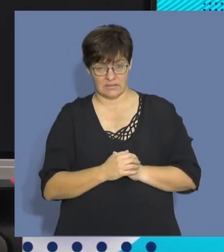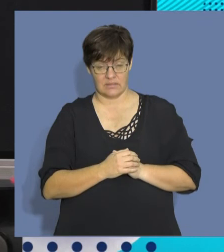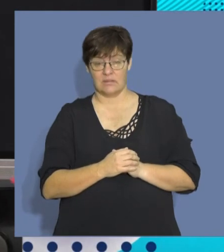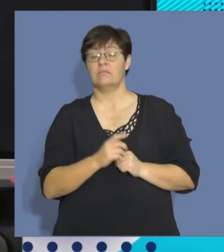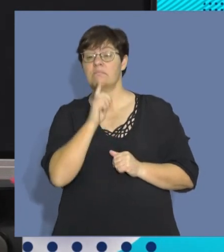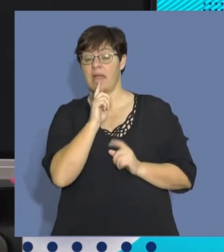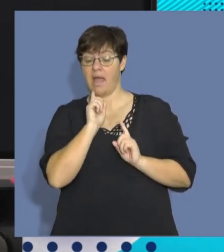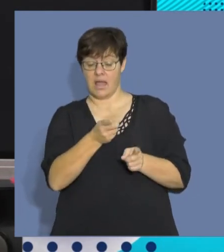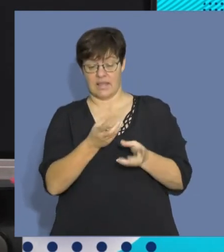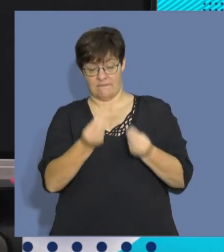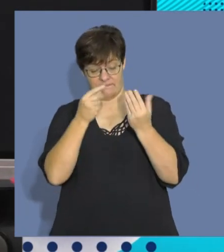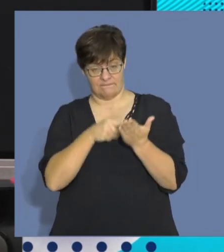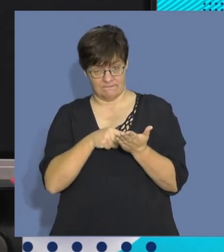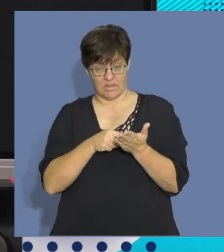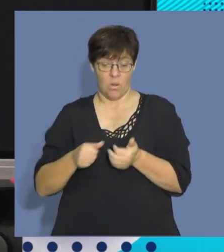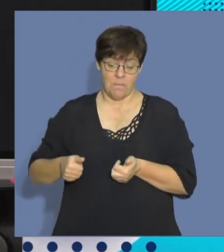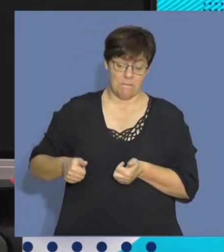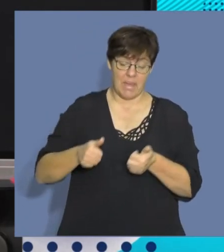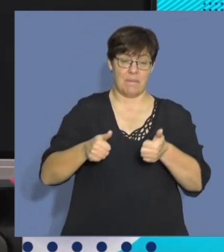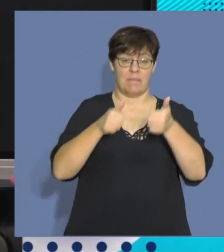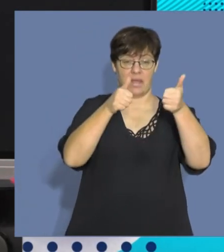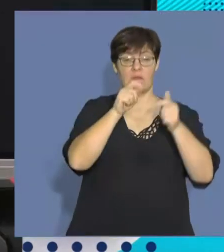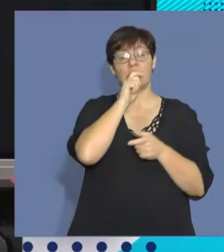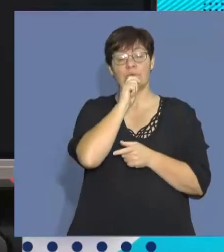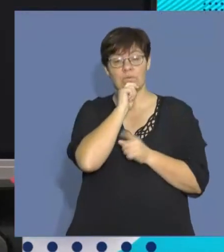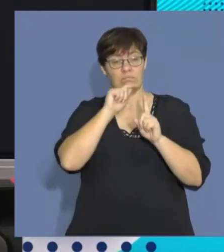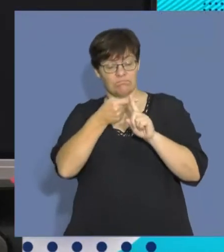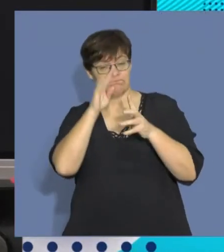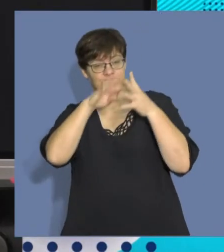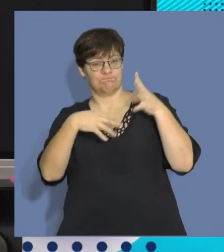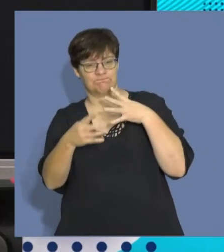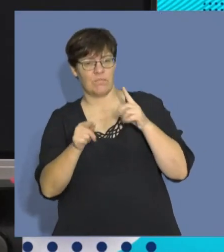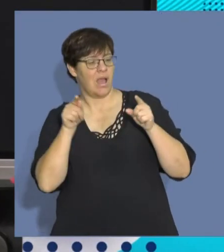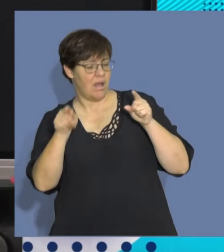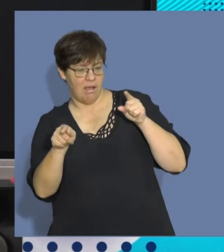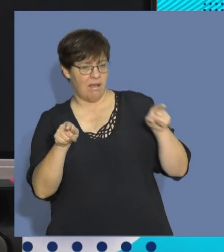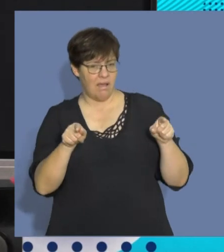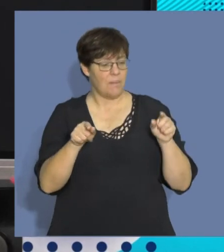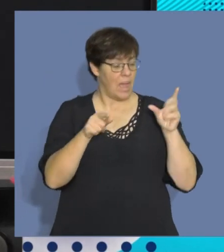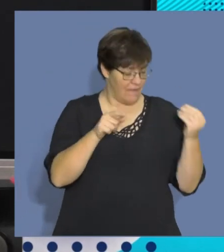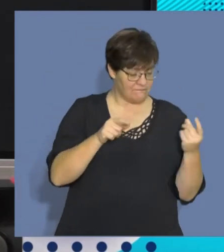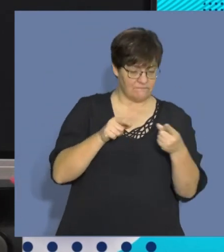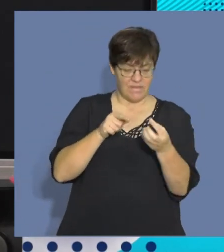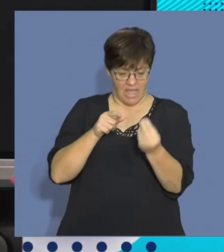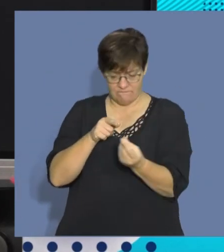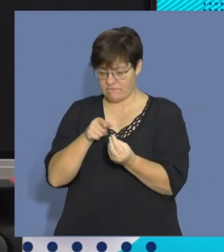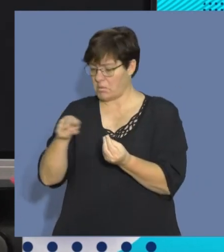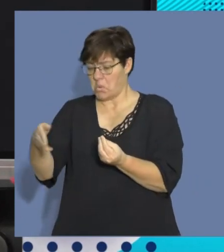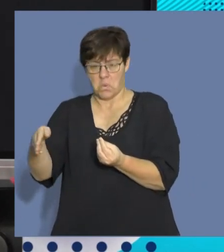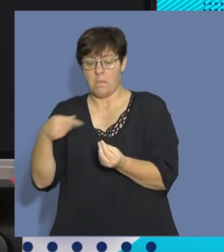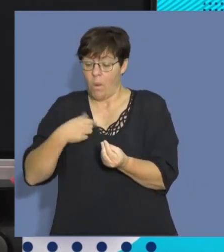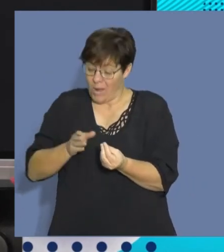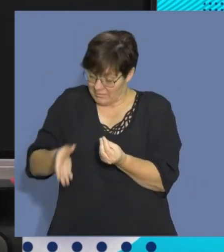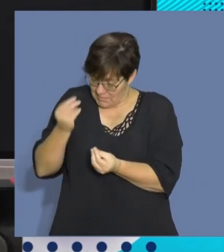here, is I've got the answer and I'm working backwards using the midpoint formula to find what is the other endpoint, so that that point must